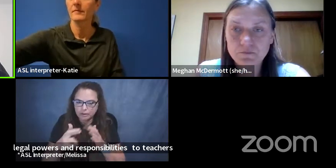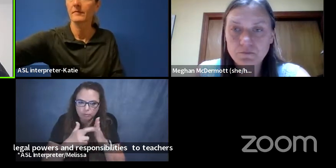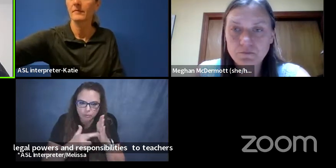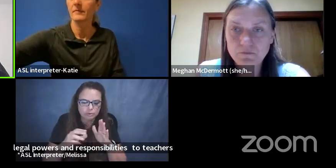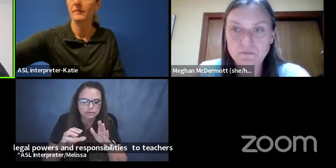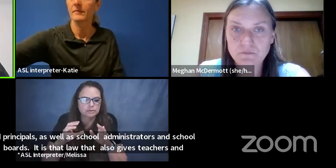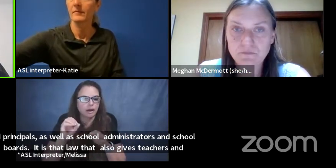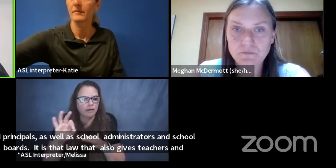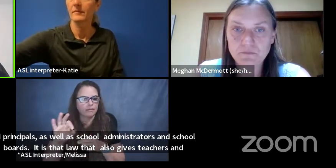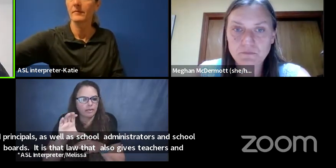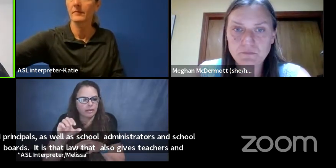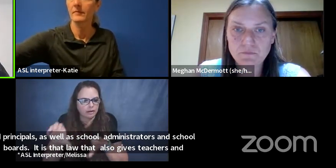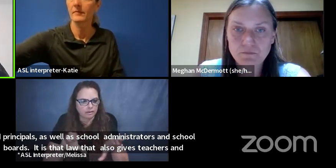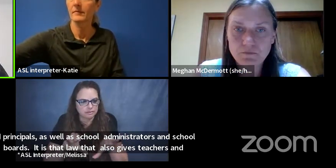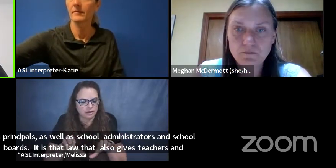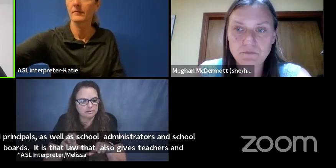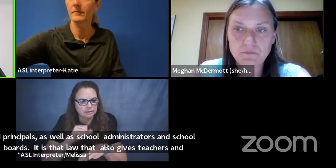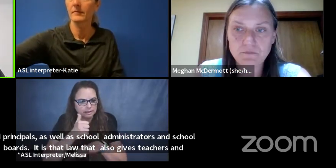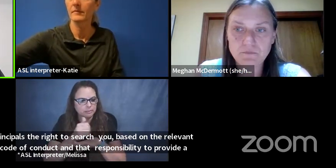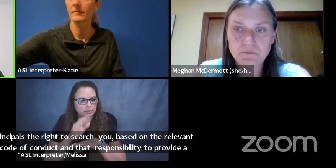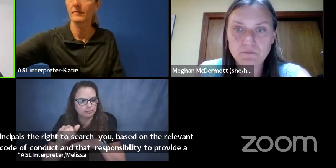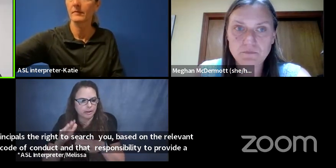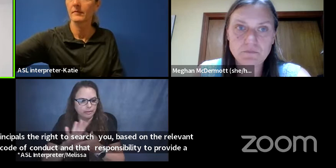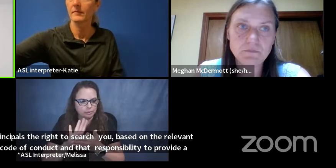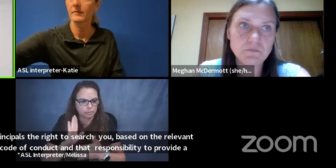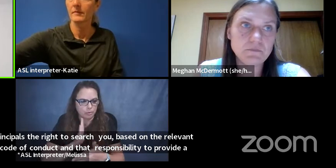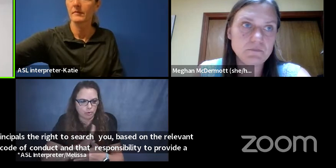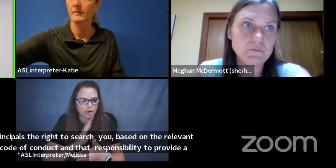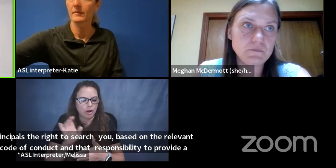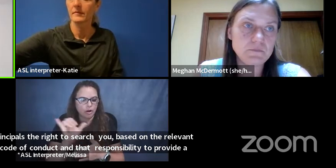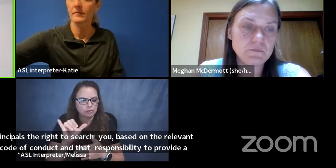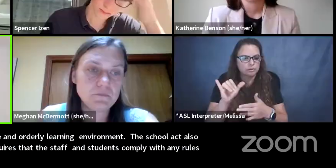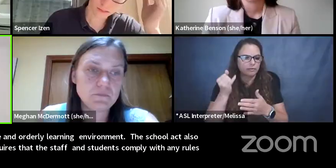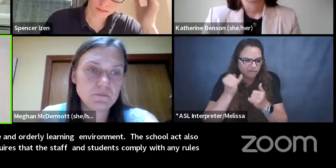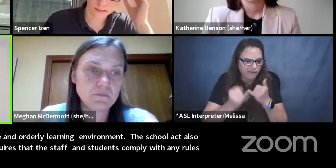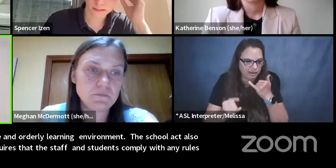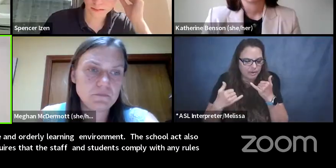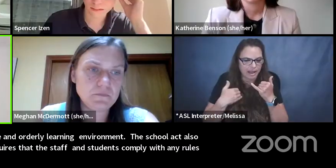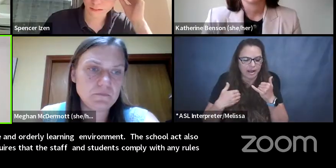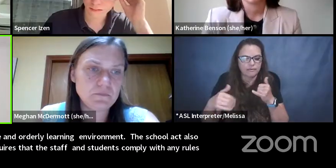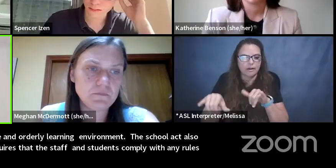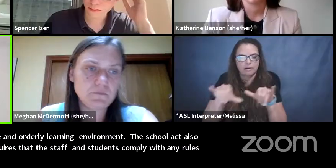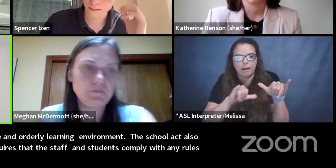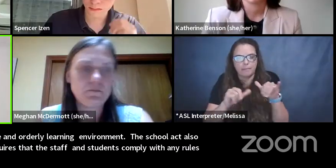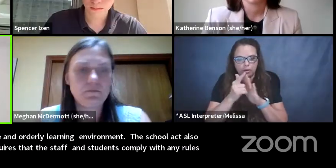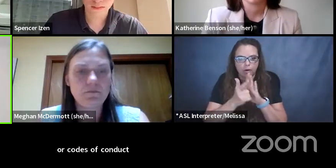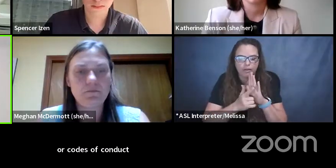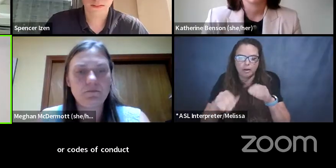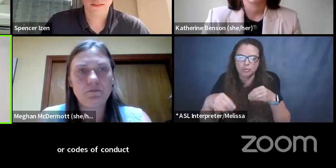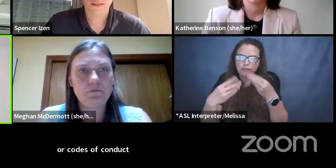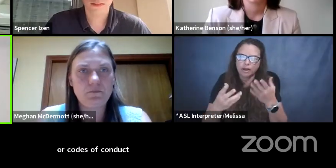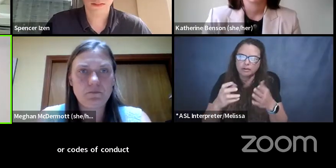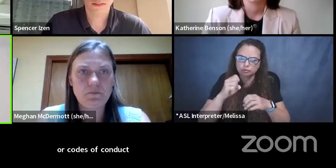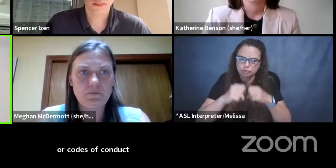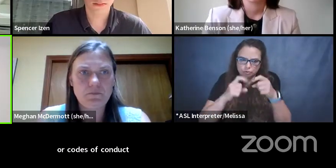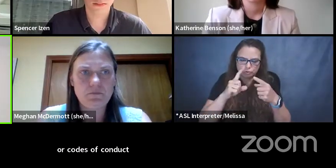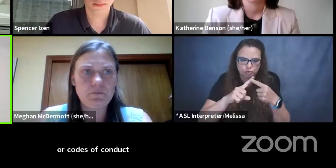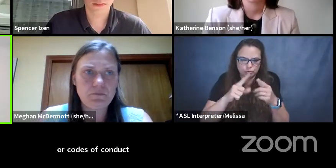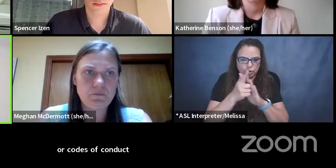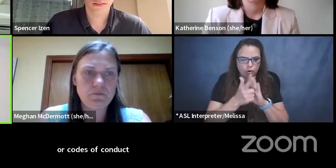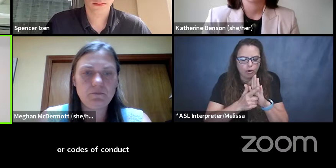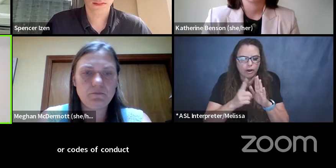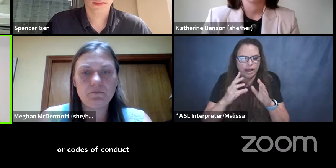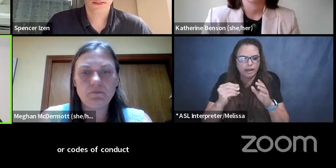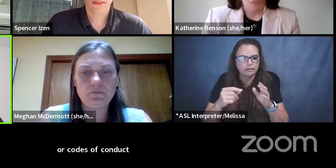school board. Finally, we have the common law, which provides structure to these contexts and decides how the laws should be applied.